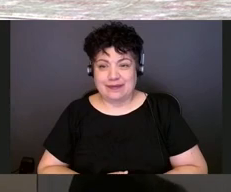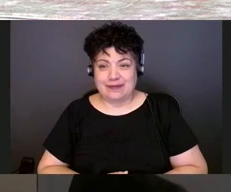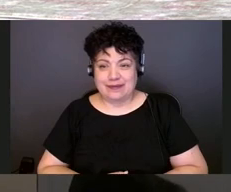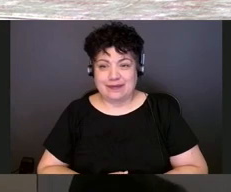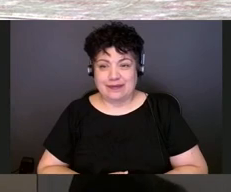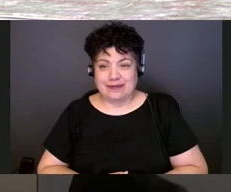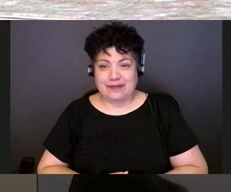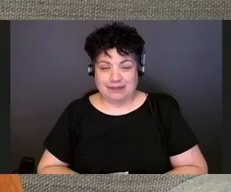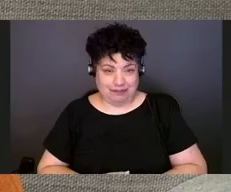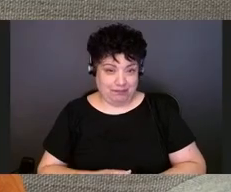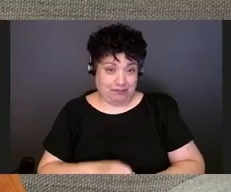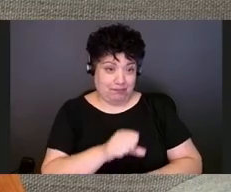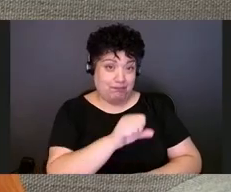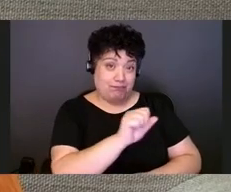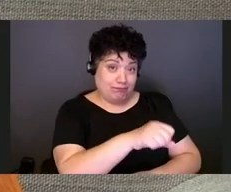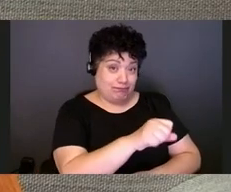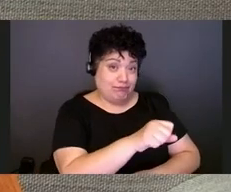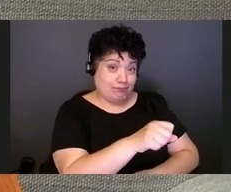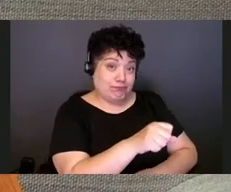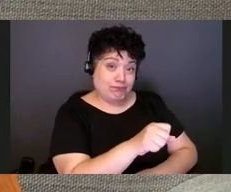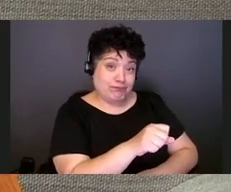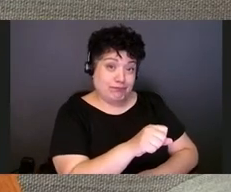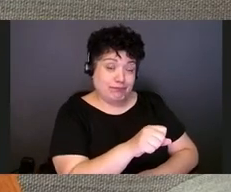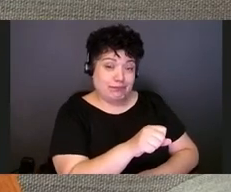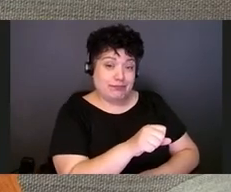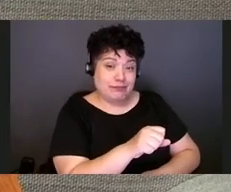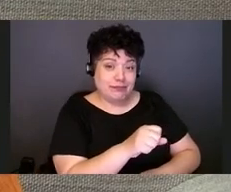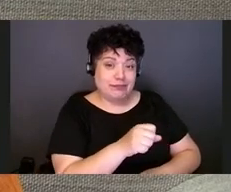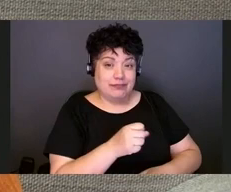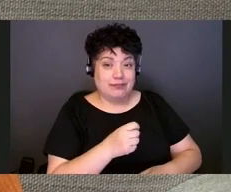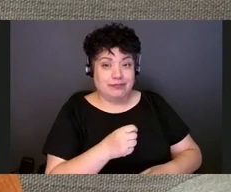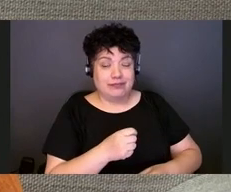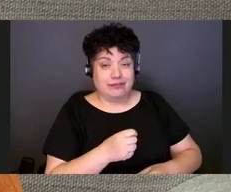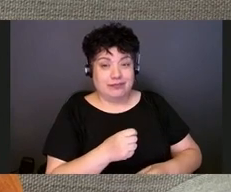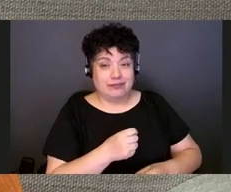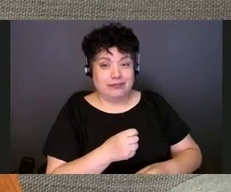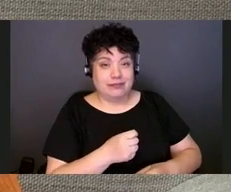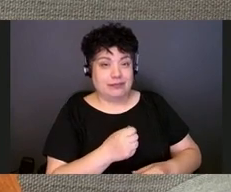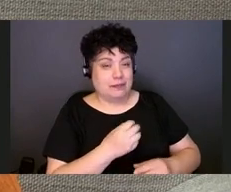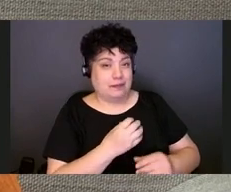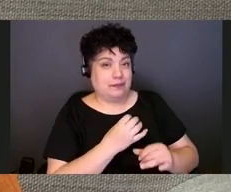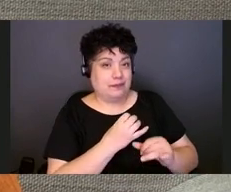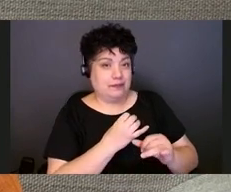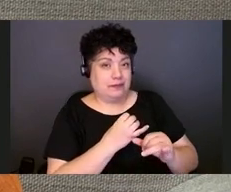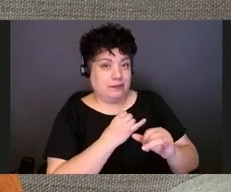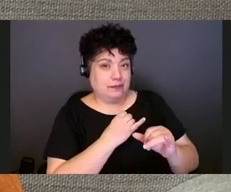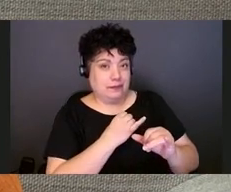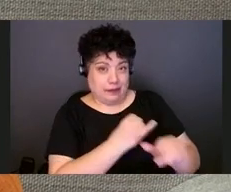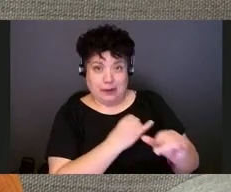Yes, you did, and we do too. Mm-hmm. You talked about the